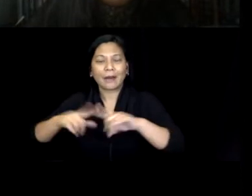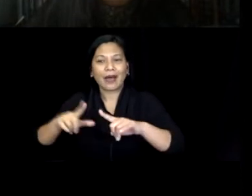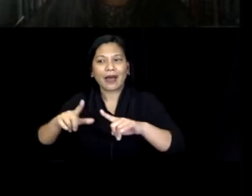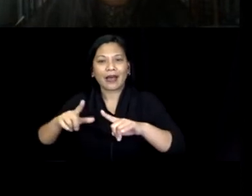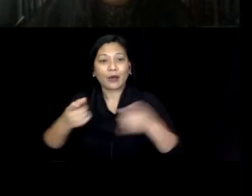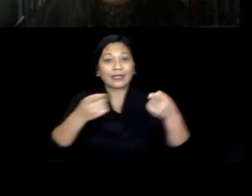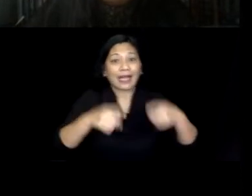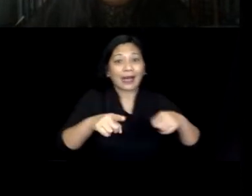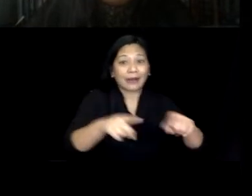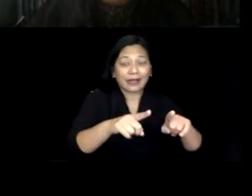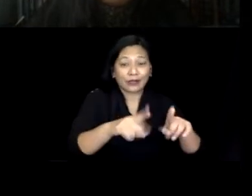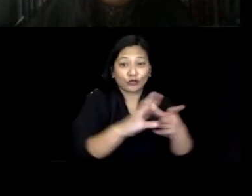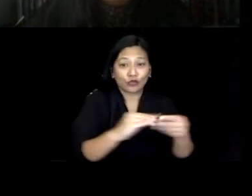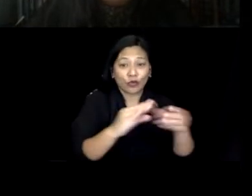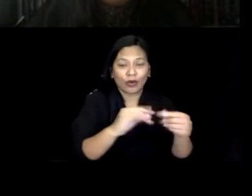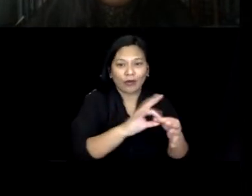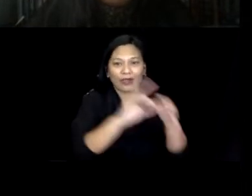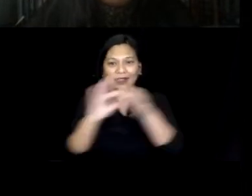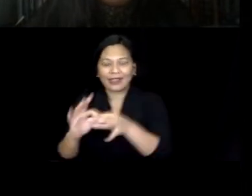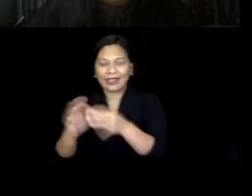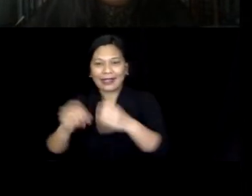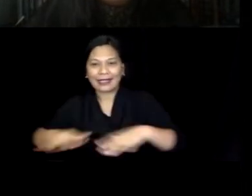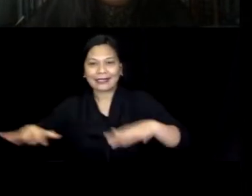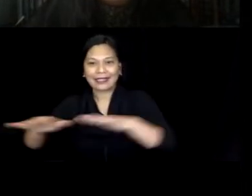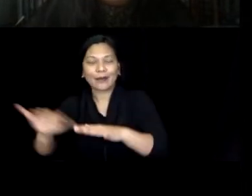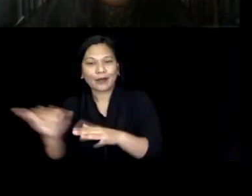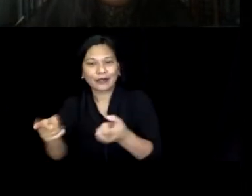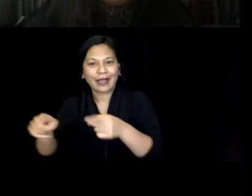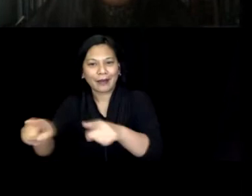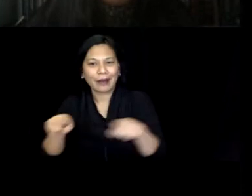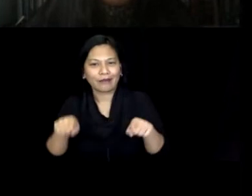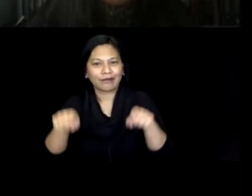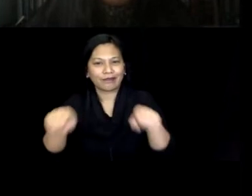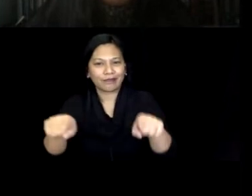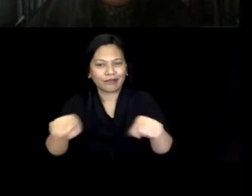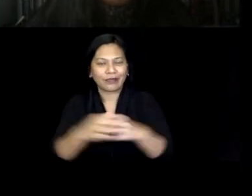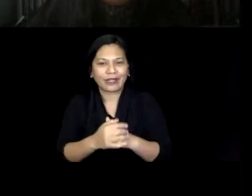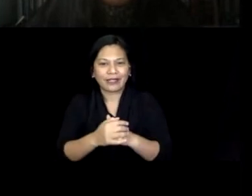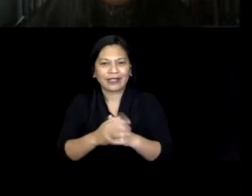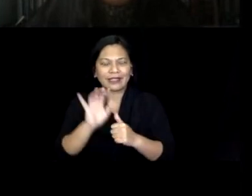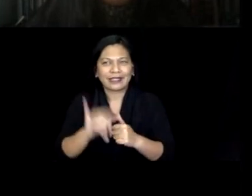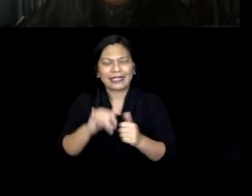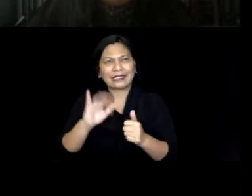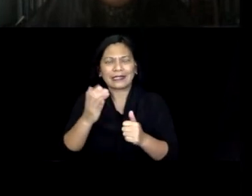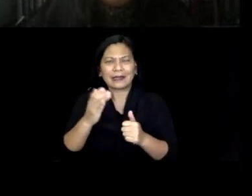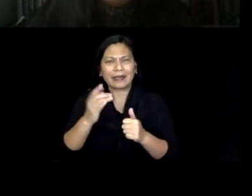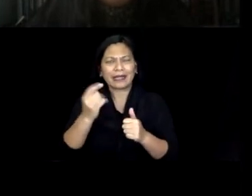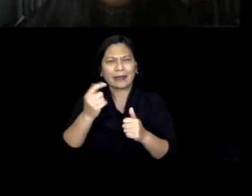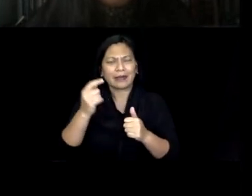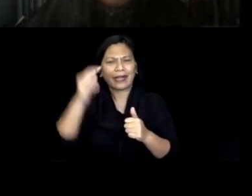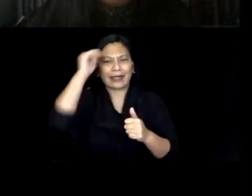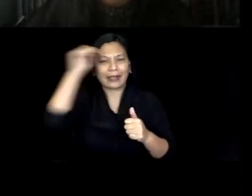emotionally, but in fact that landscape place can be the story. And that sounds a bit theoretical, but that's